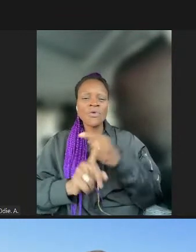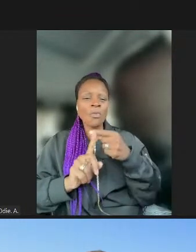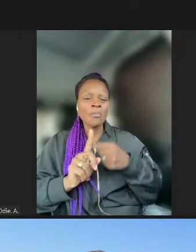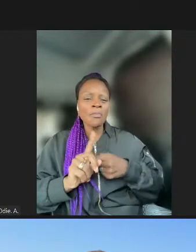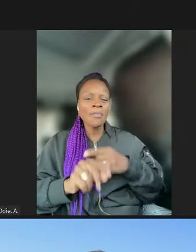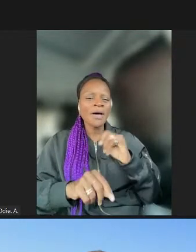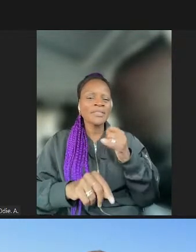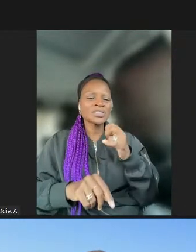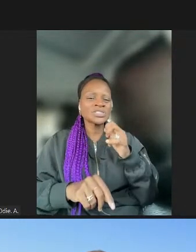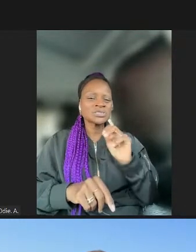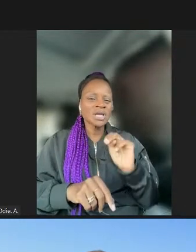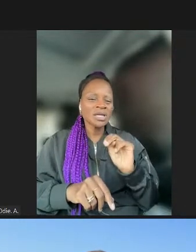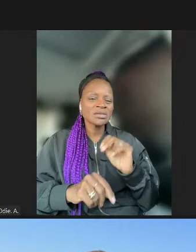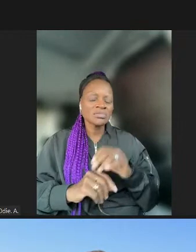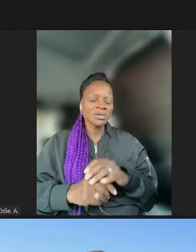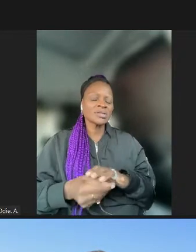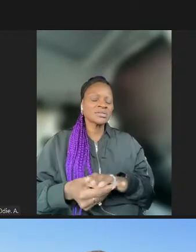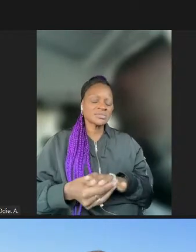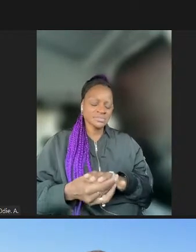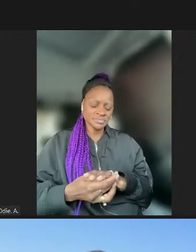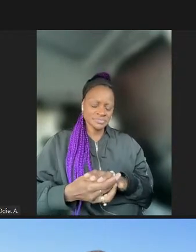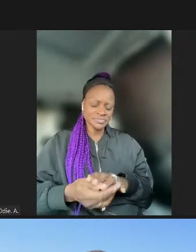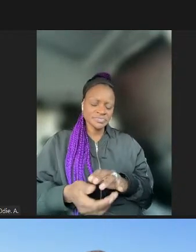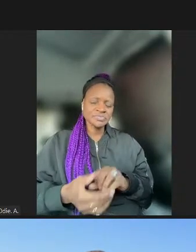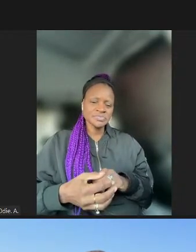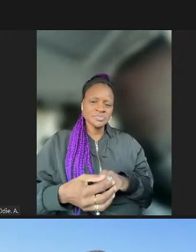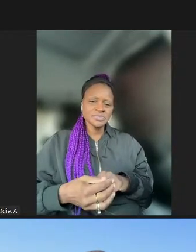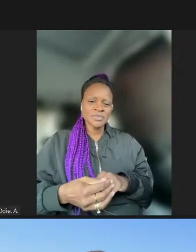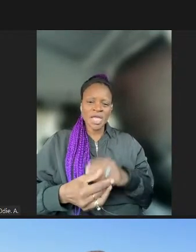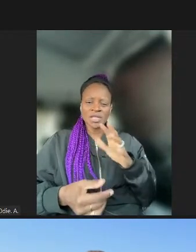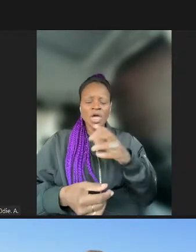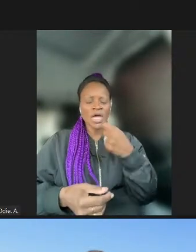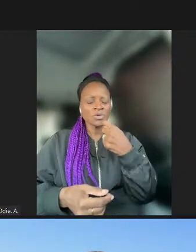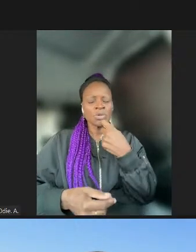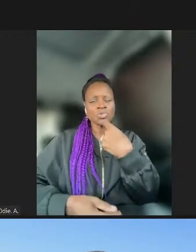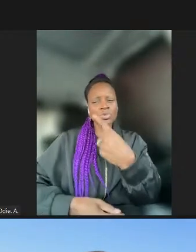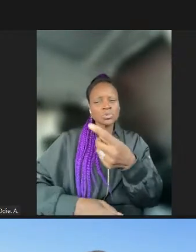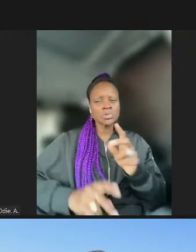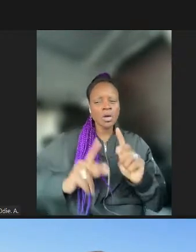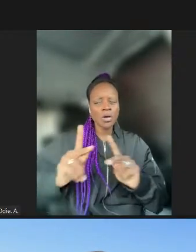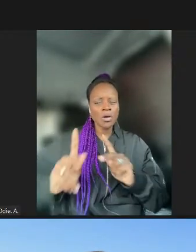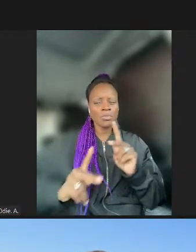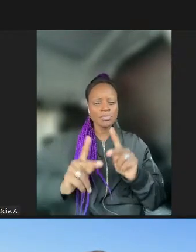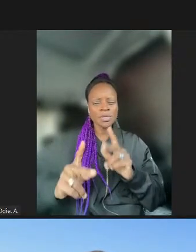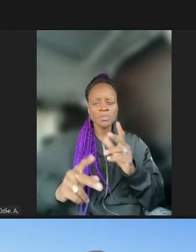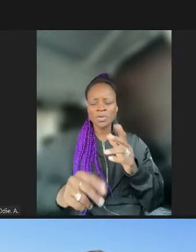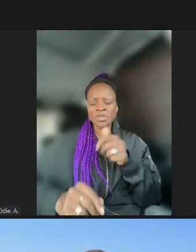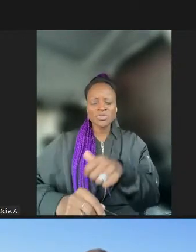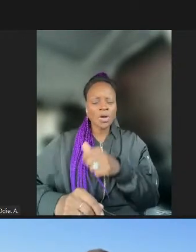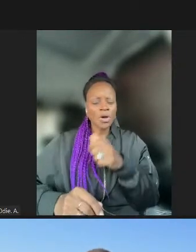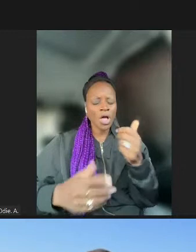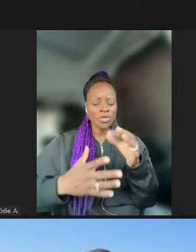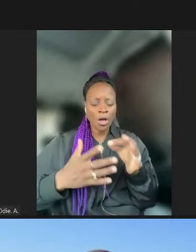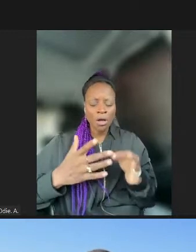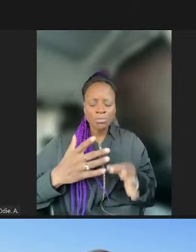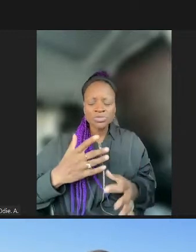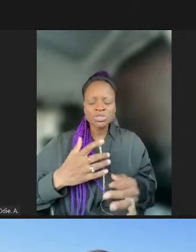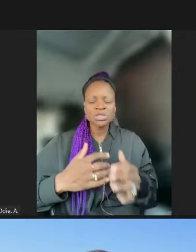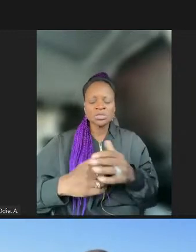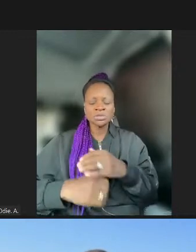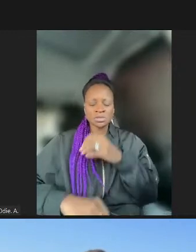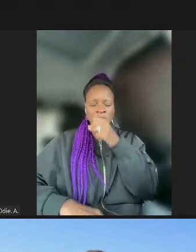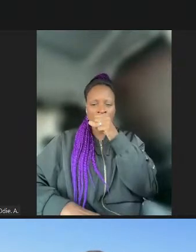break, but mostly not. Yeah. And we want to let the public know that there are other opportunities for pediatric vaccinations throughout the month,